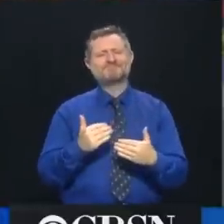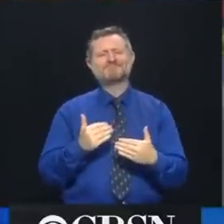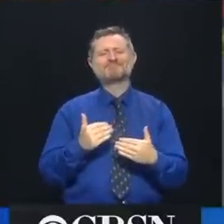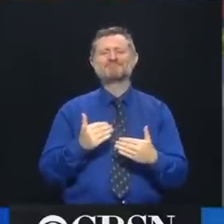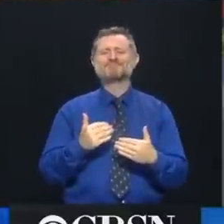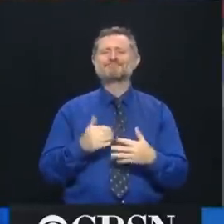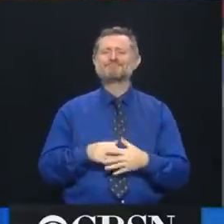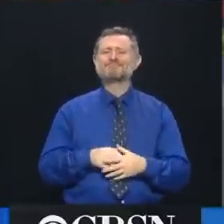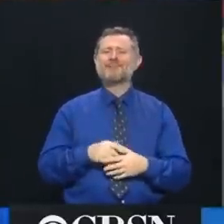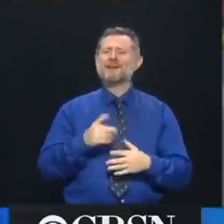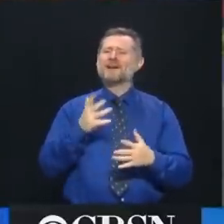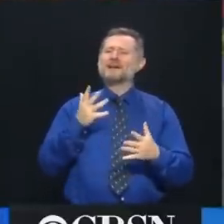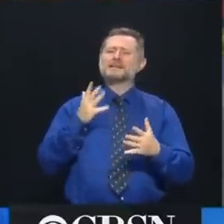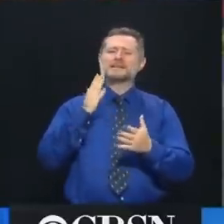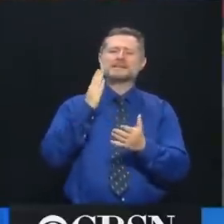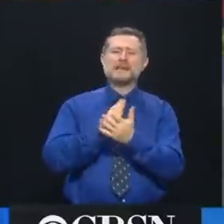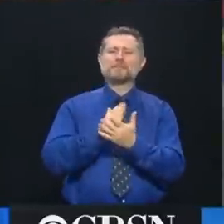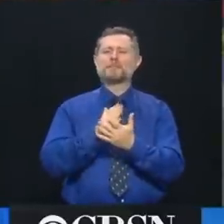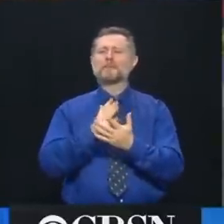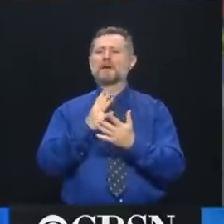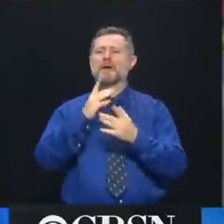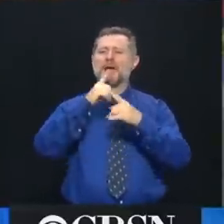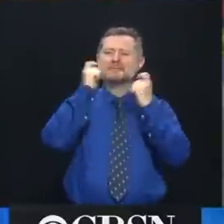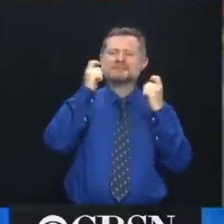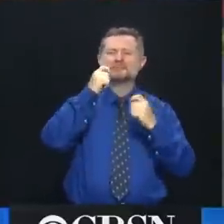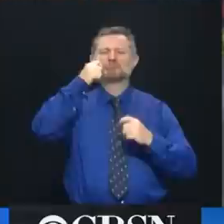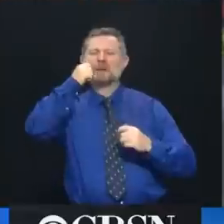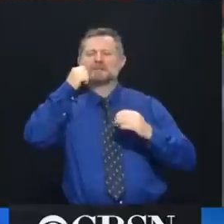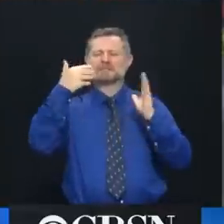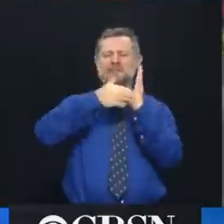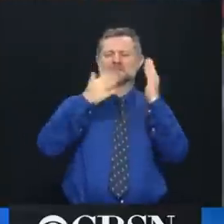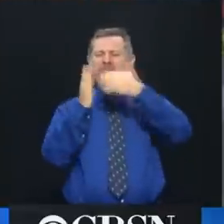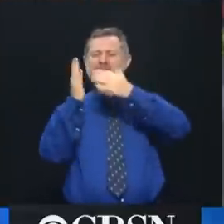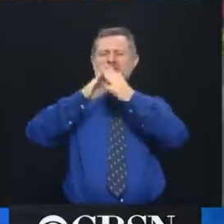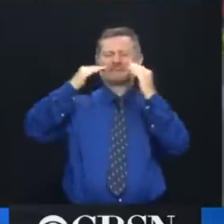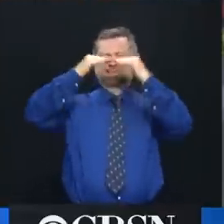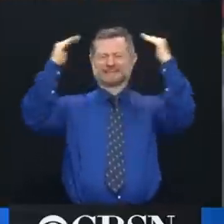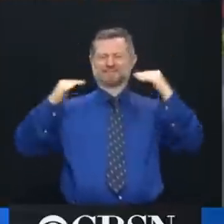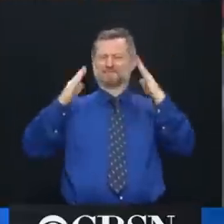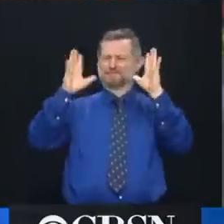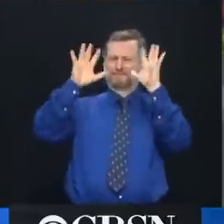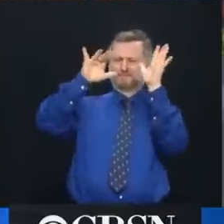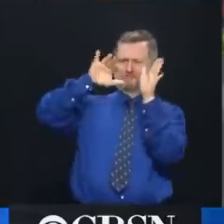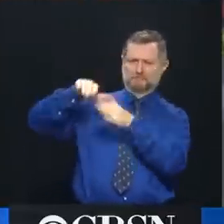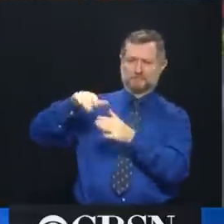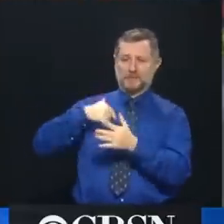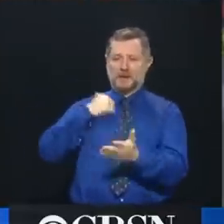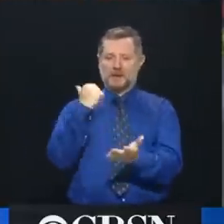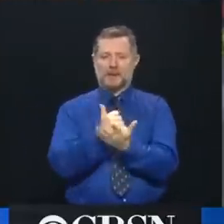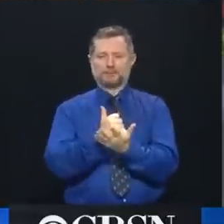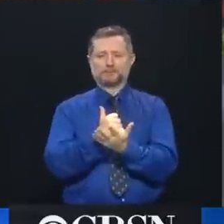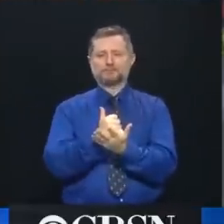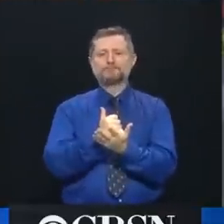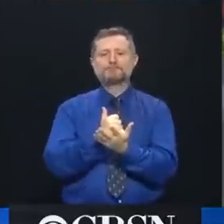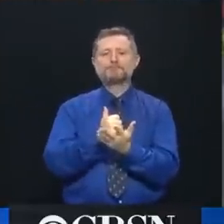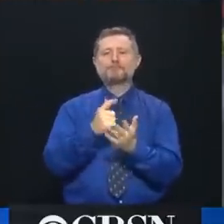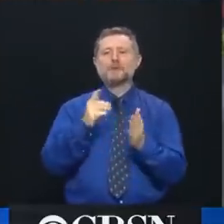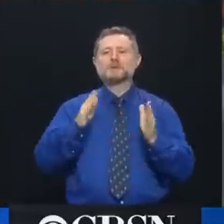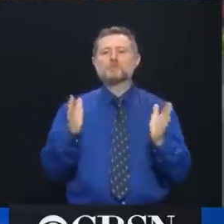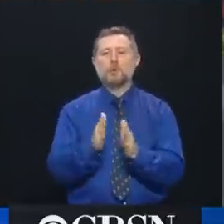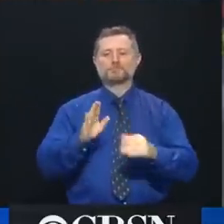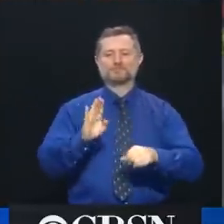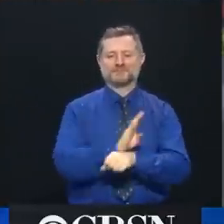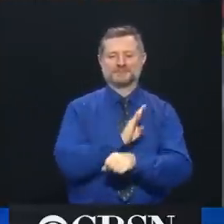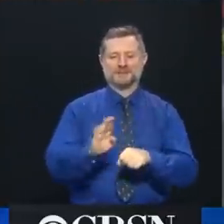systemic racism it's our time to help small businesses and create new jobs for new yorkers hit so hard by the